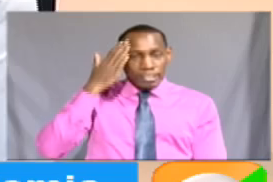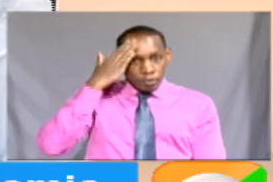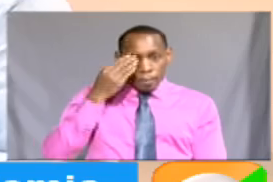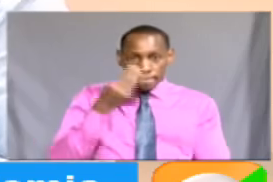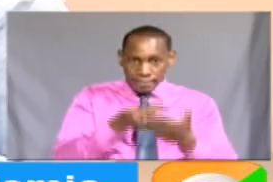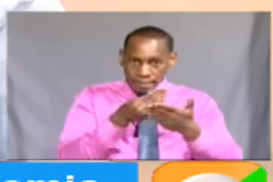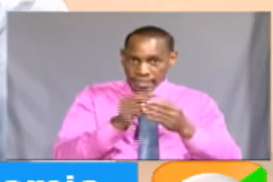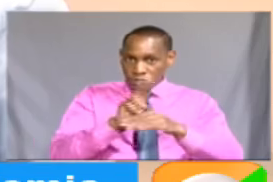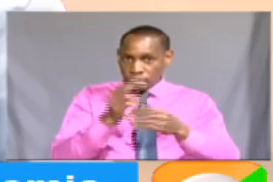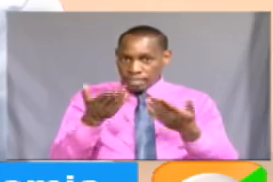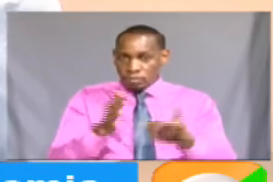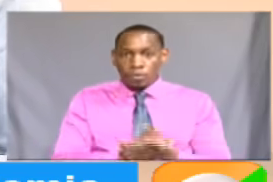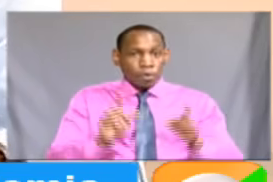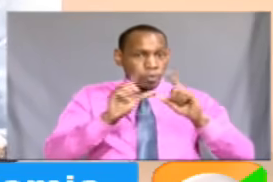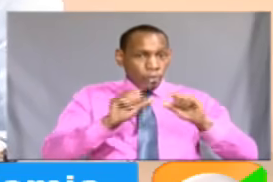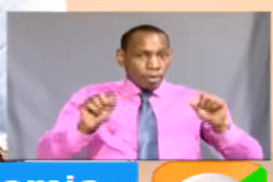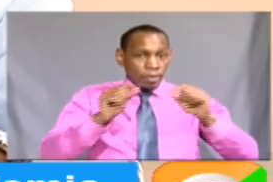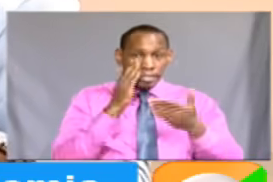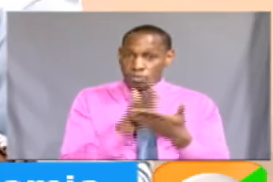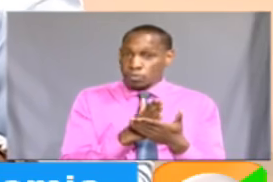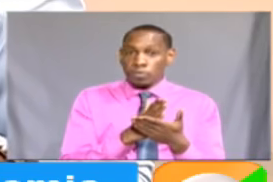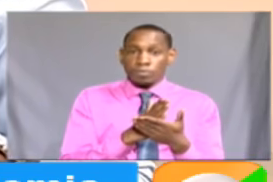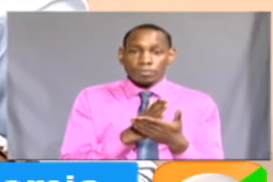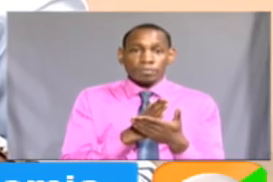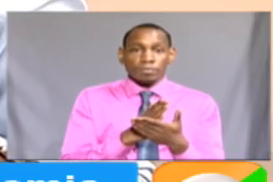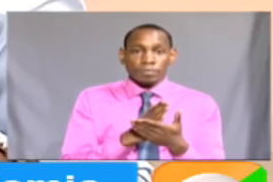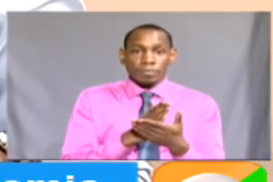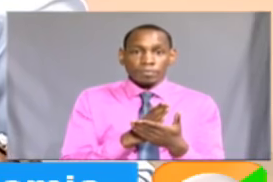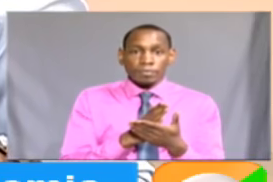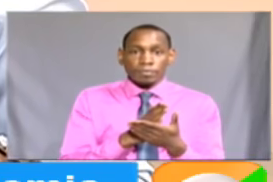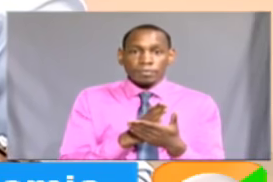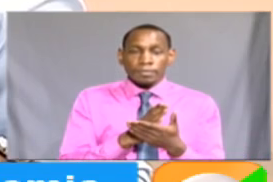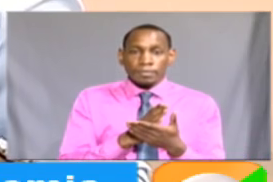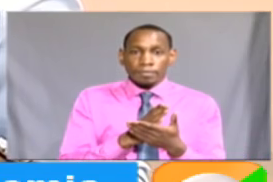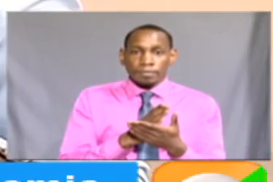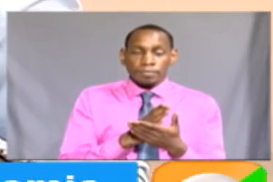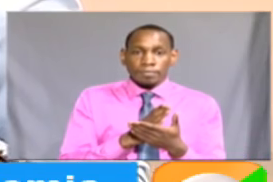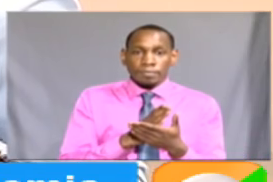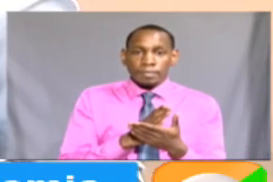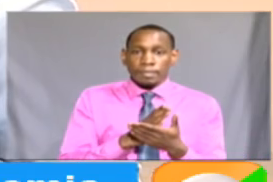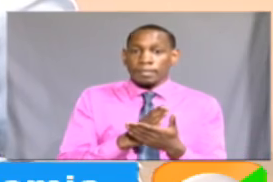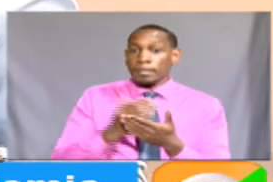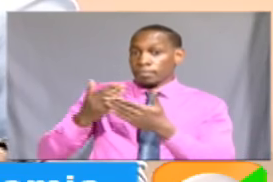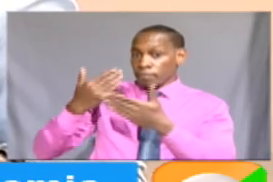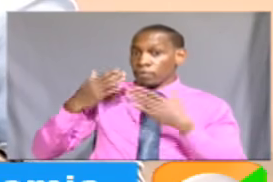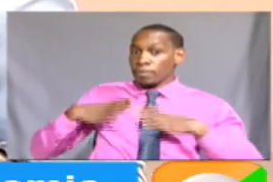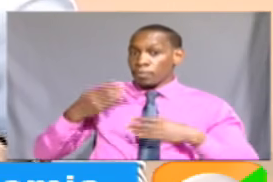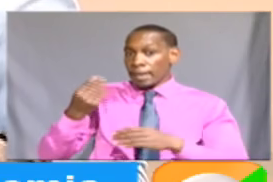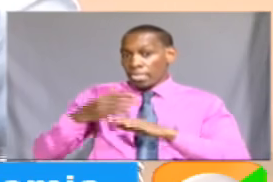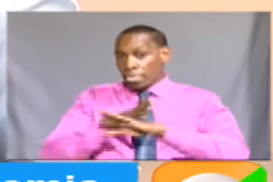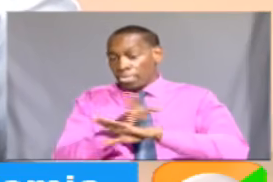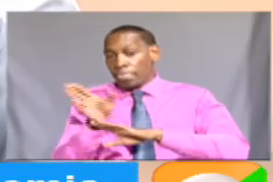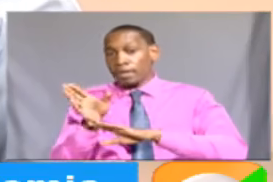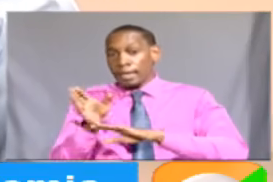coin. Because as you correctly put it, we are dealing with a population that has been beaten not once, not